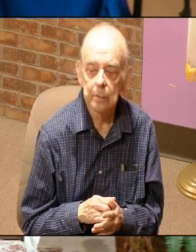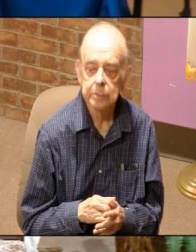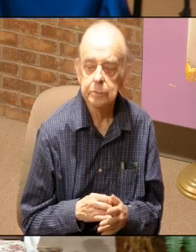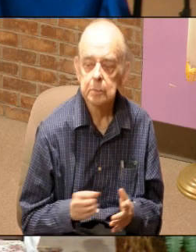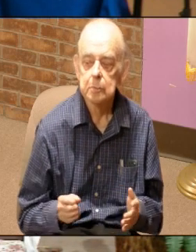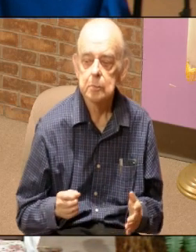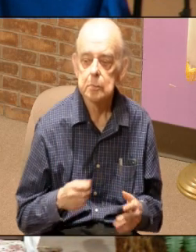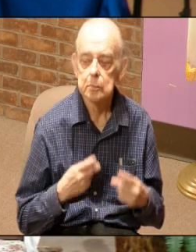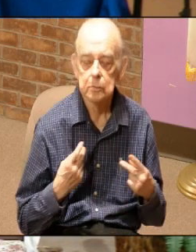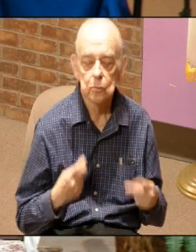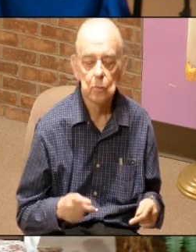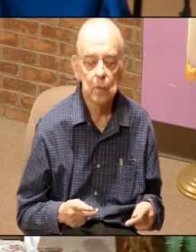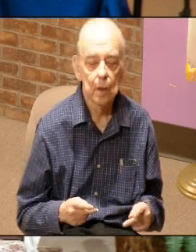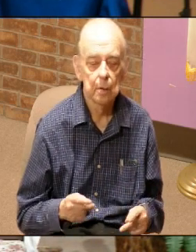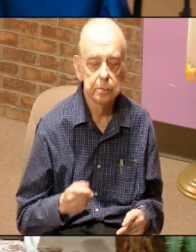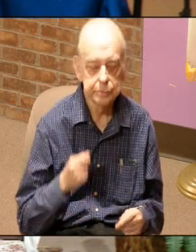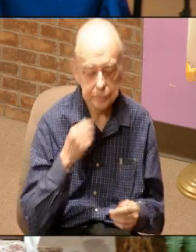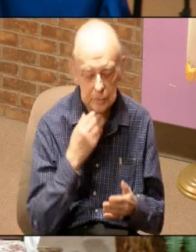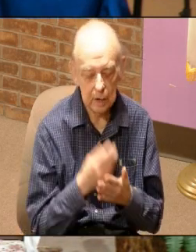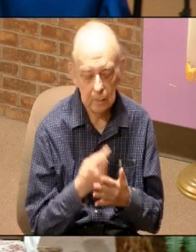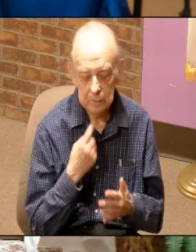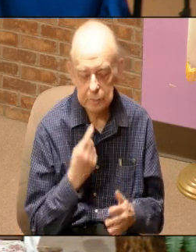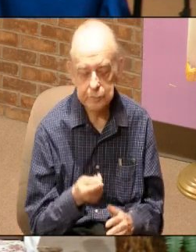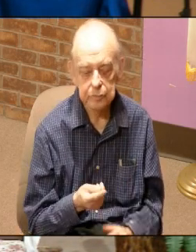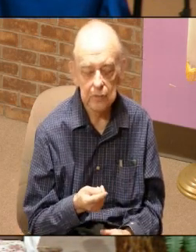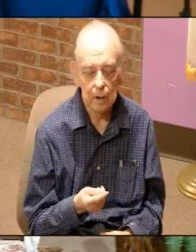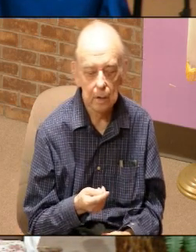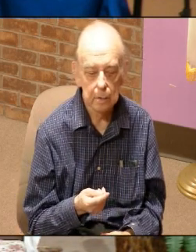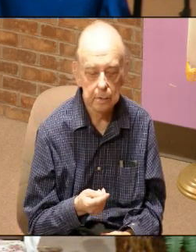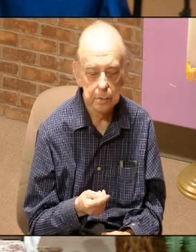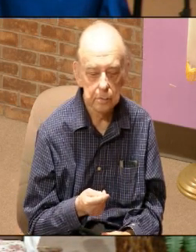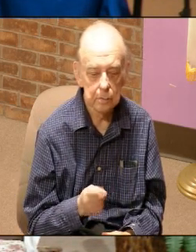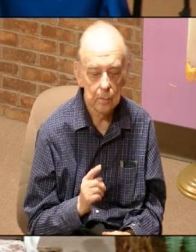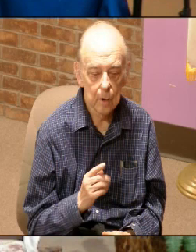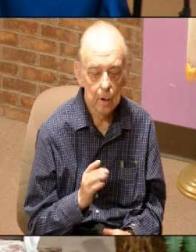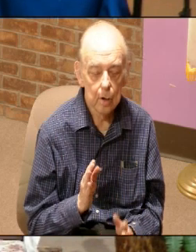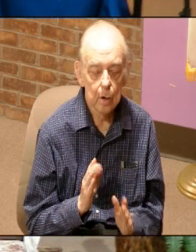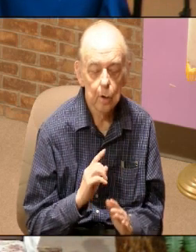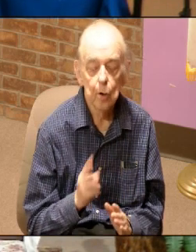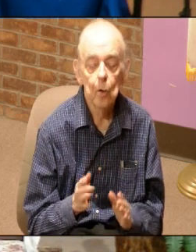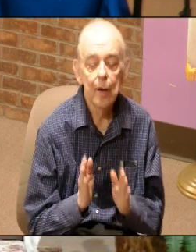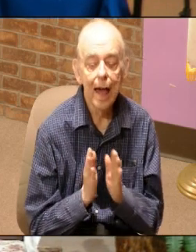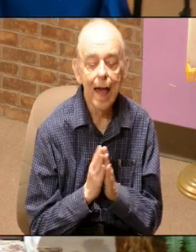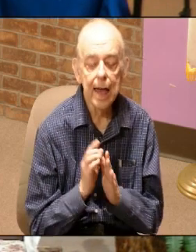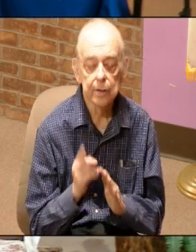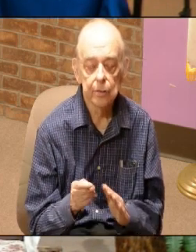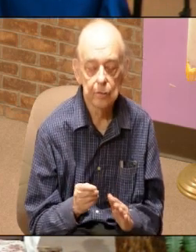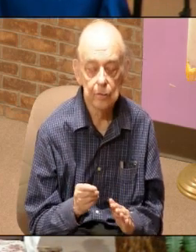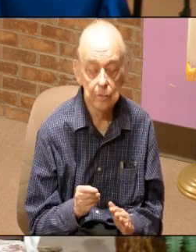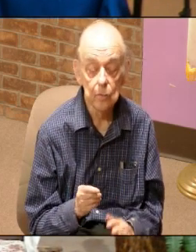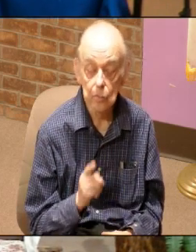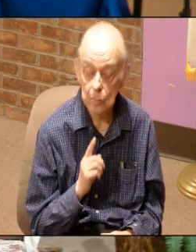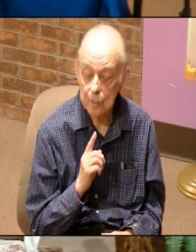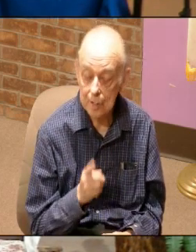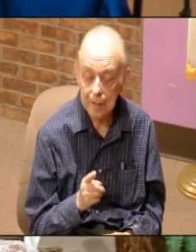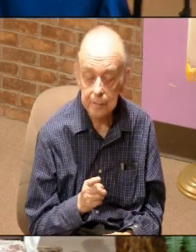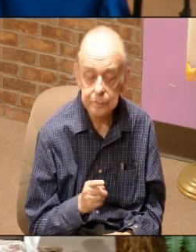so Pharaoh's daughter says go ask her sure enough